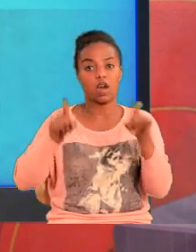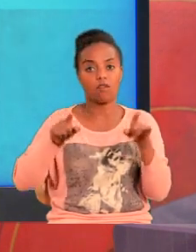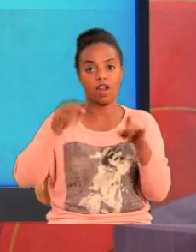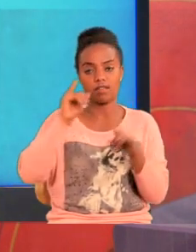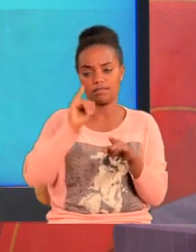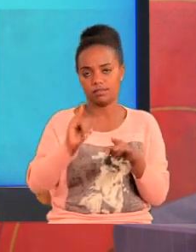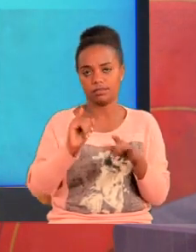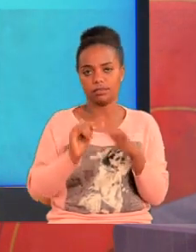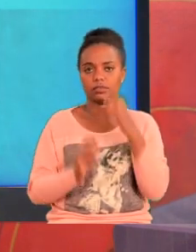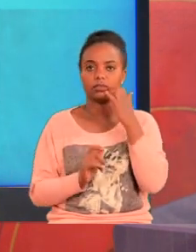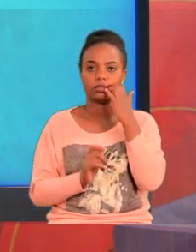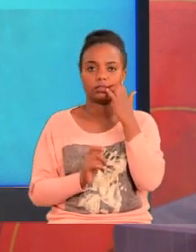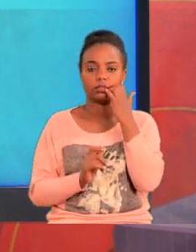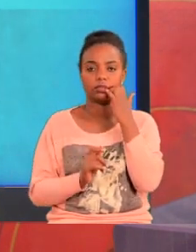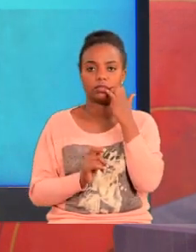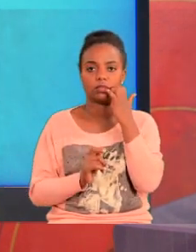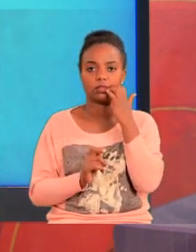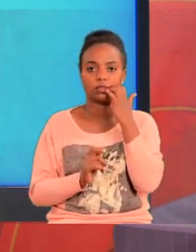means